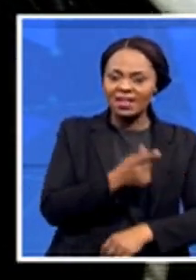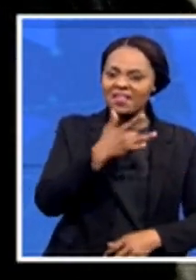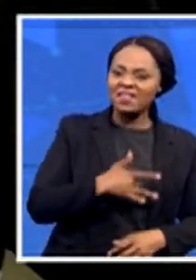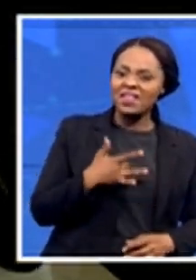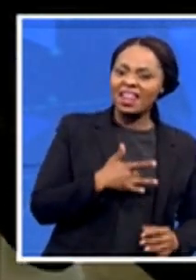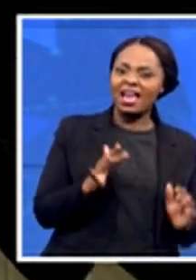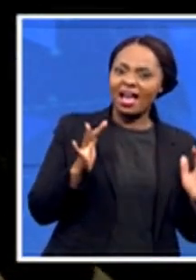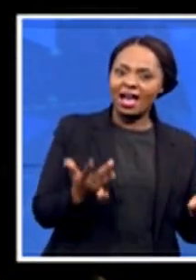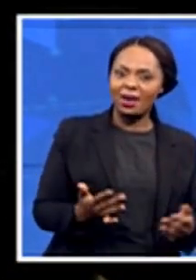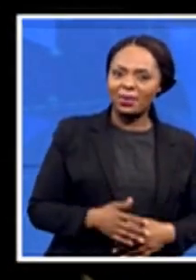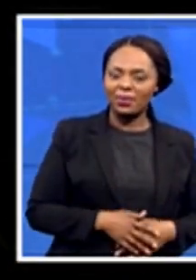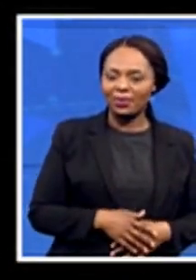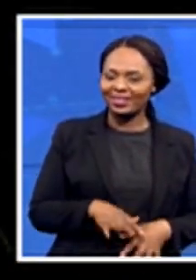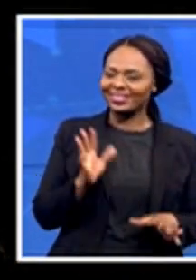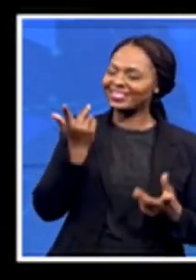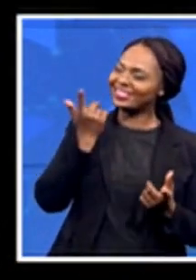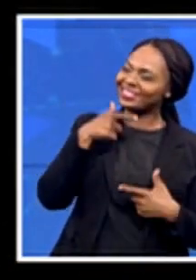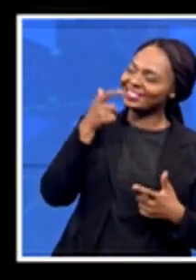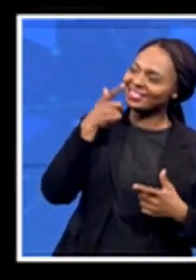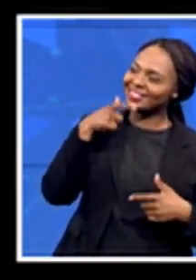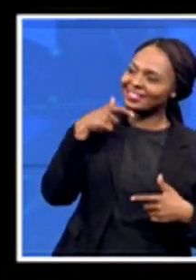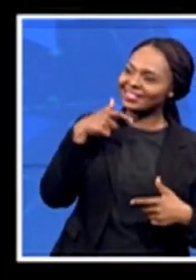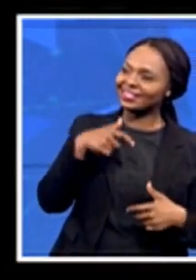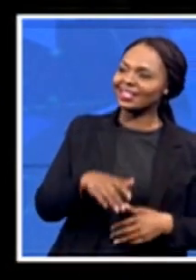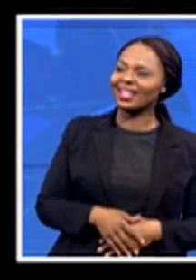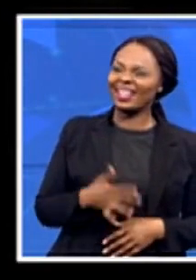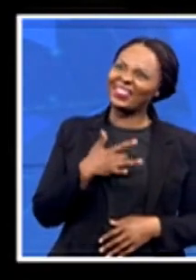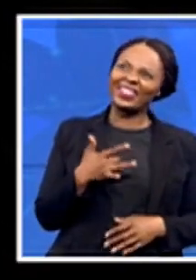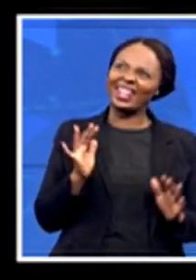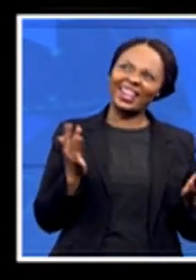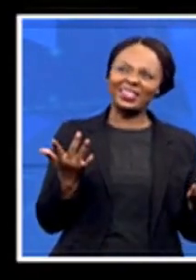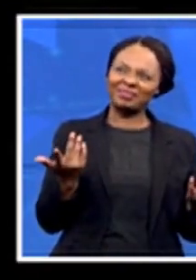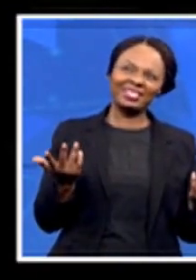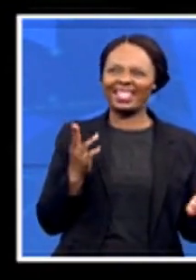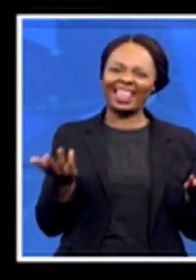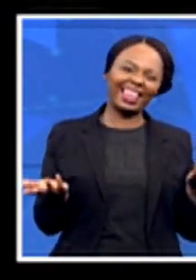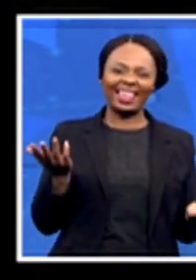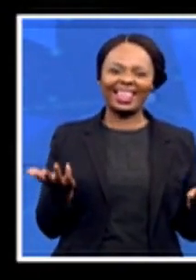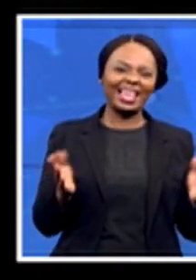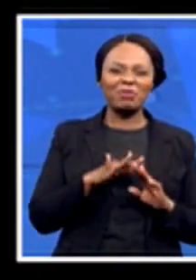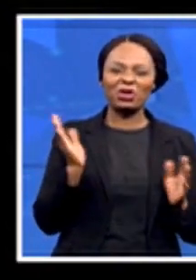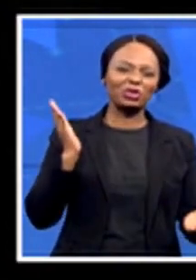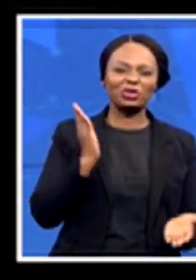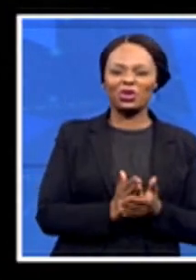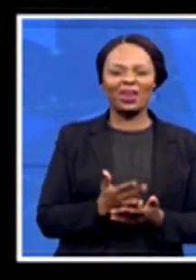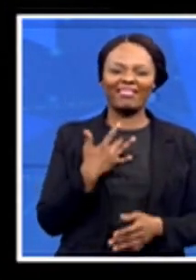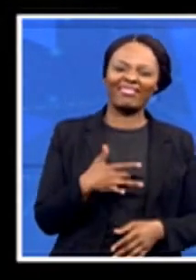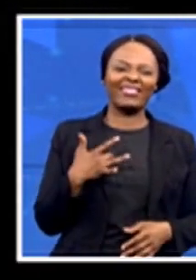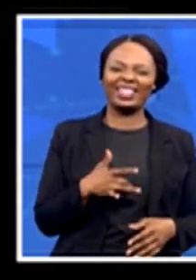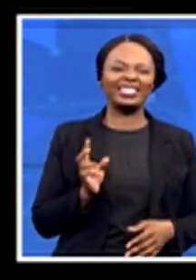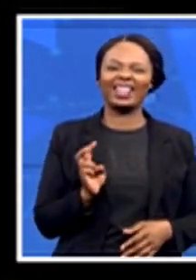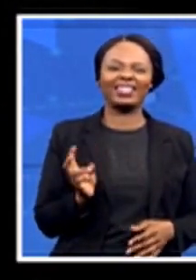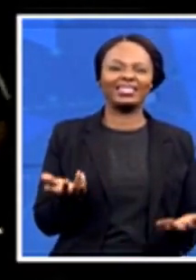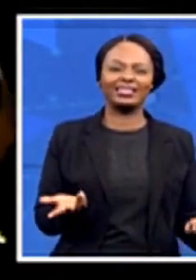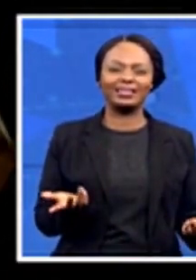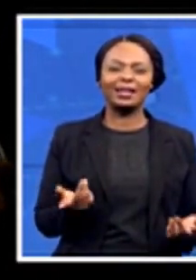How am I feeling? I'm not sure how I'm feeling. I'm very emotional way too, but I want to